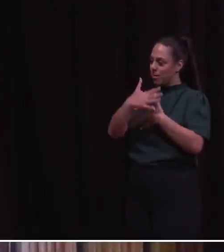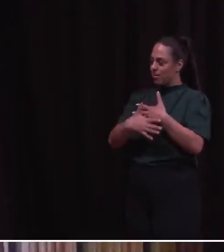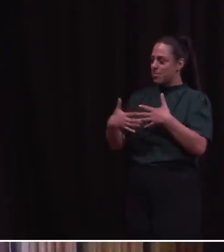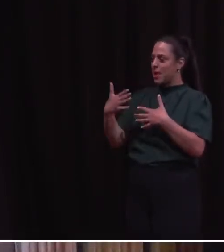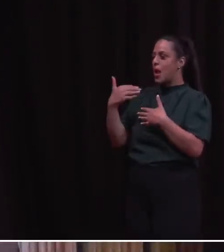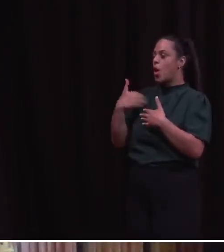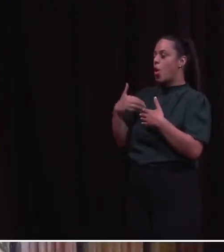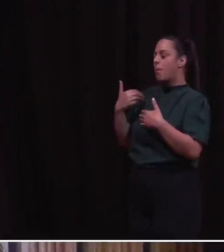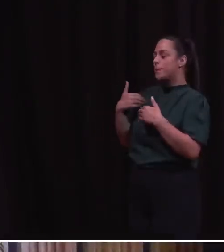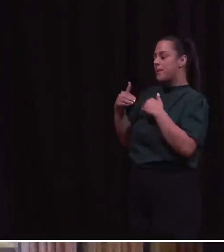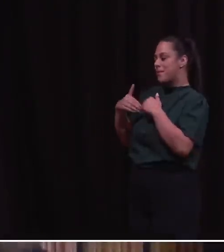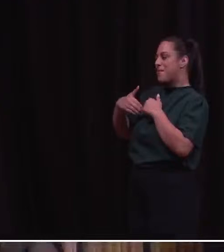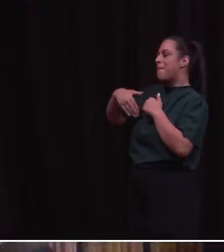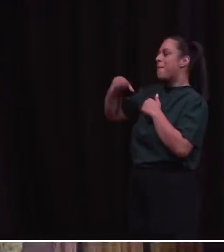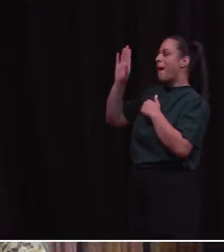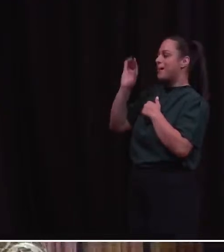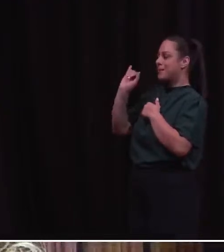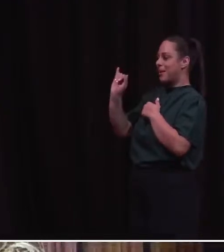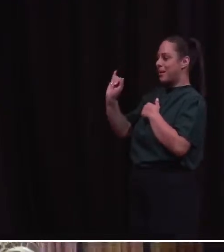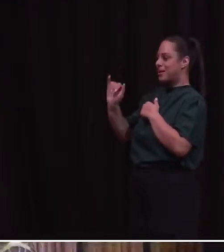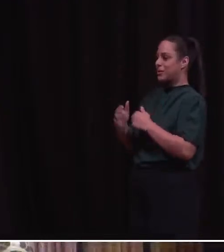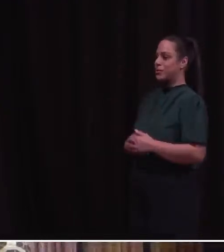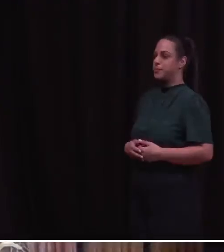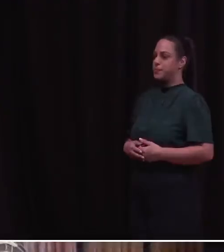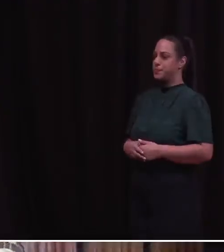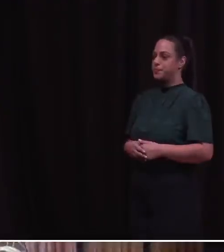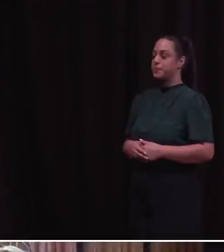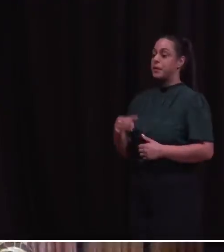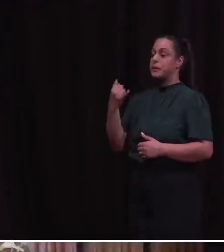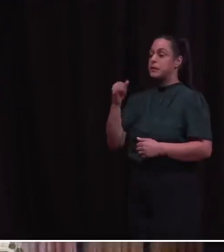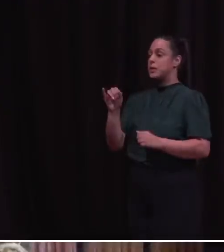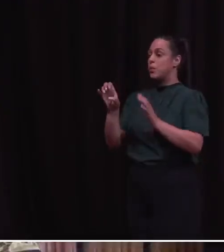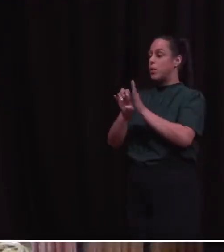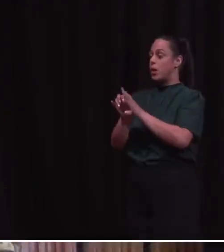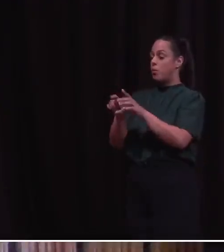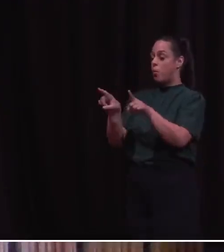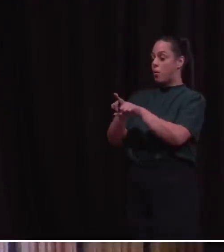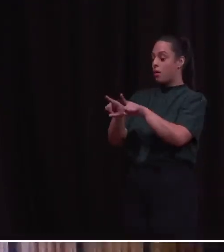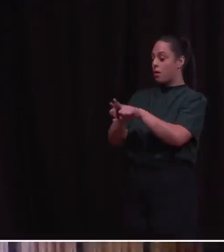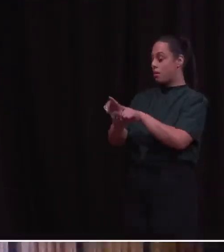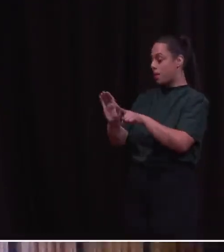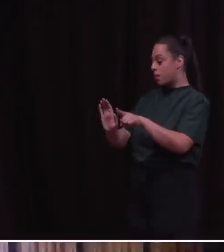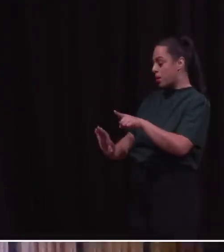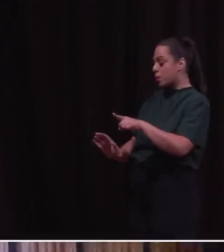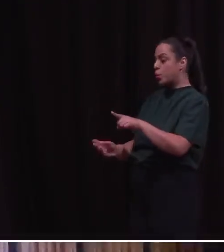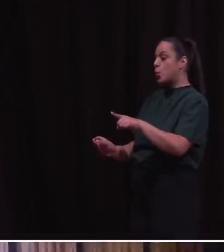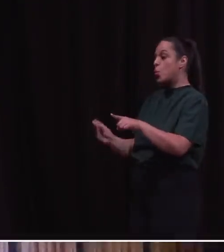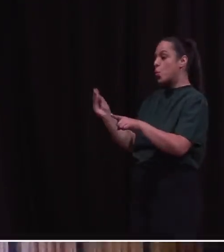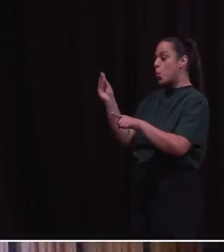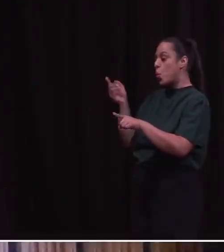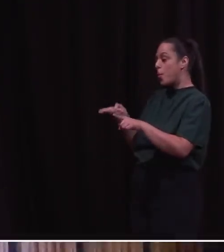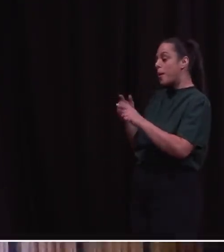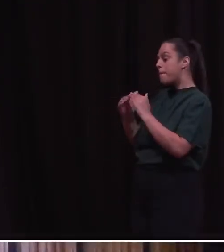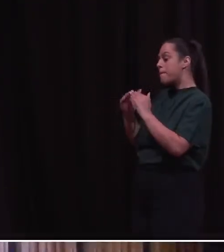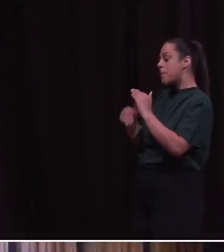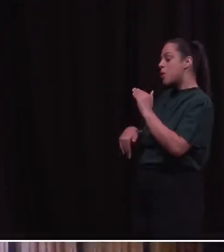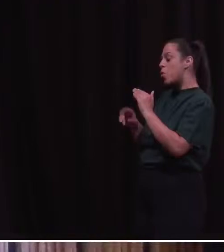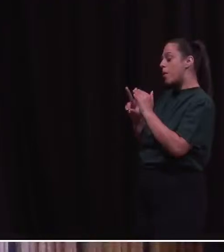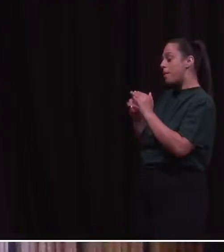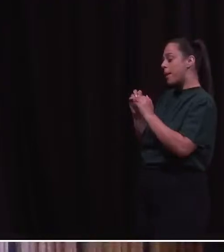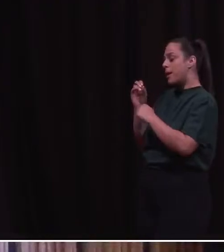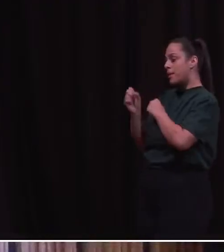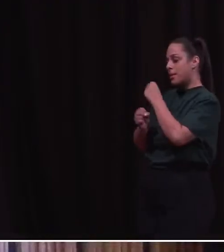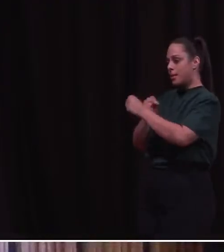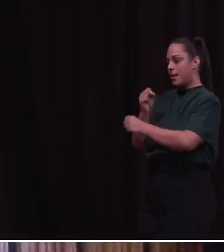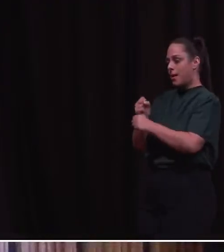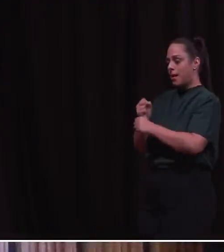your younger brother, even if he's 20 years younger than you, is the one who has money today, and he's the one who sends you